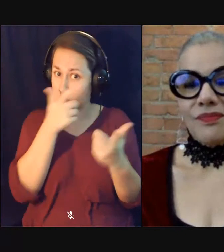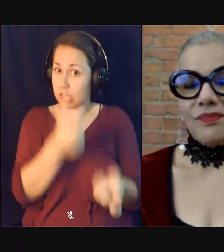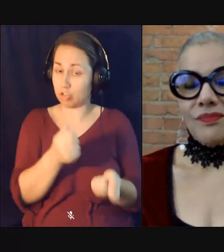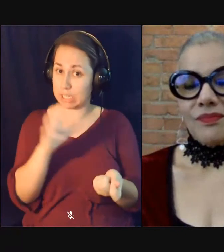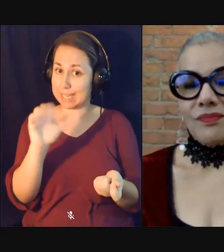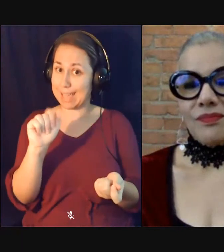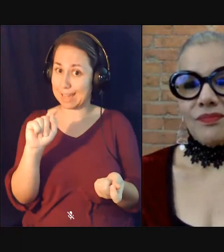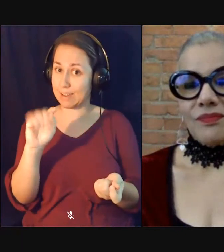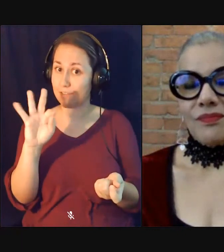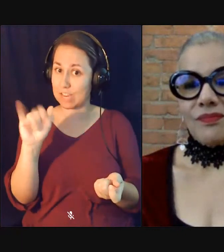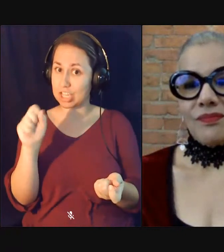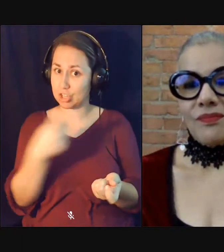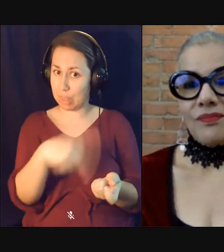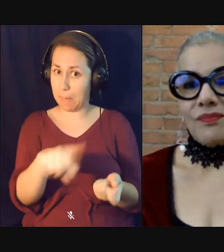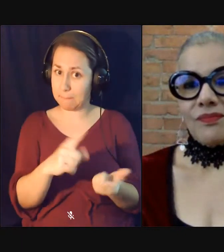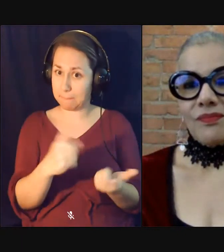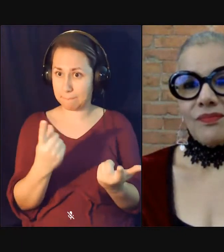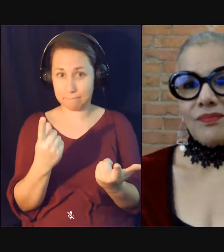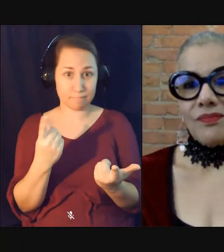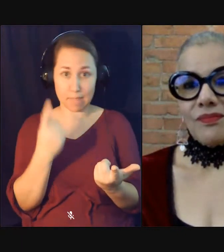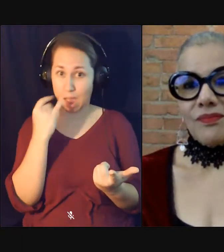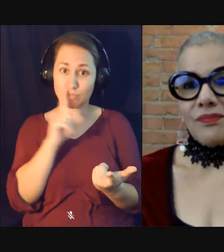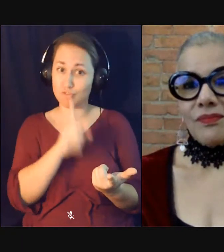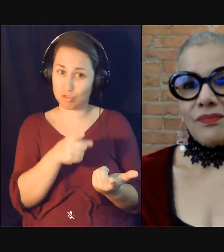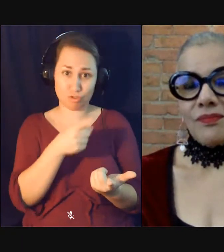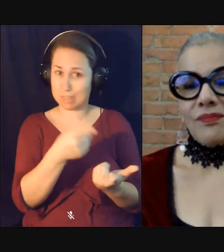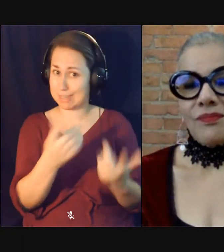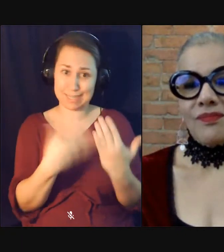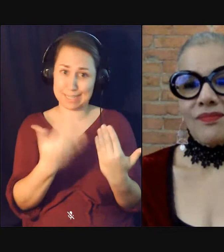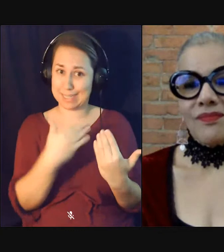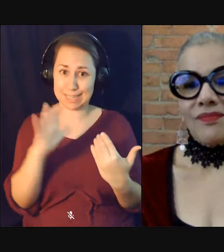is ripe for catfishing. So,